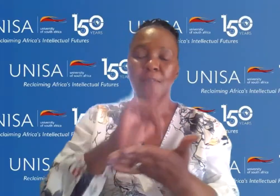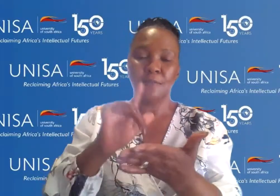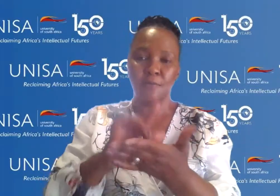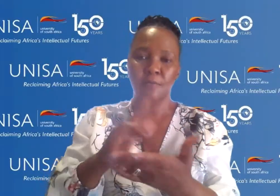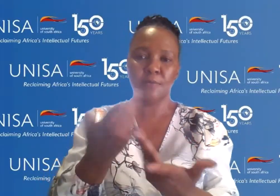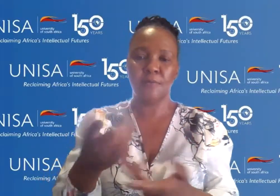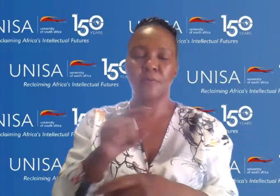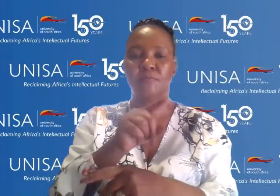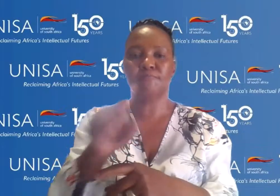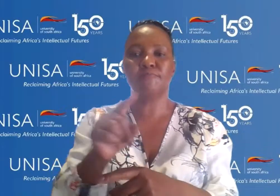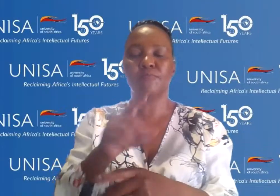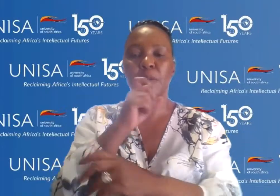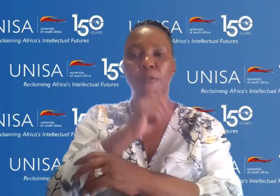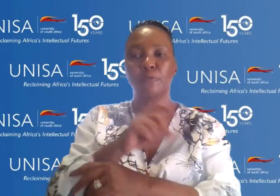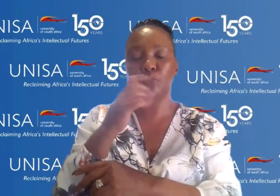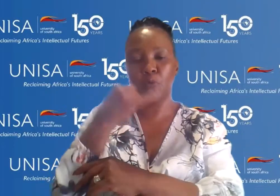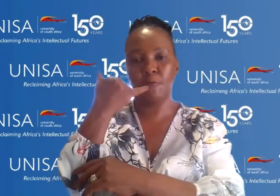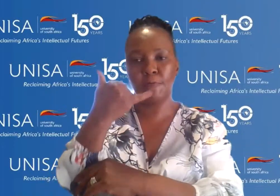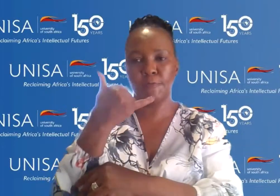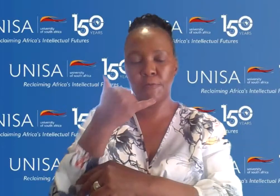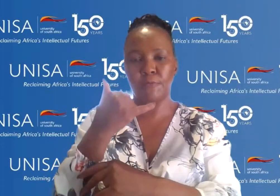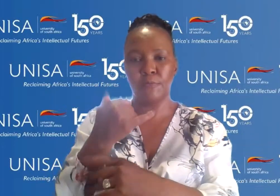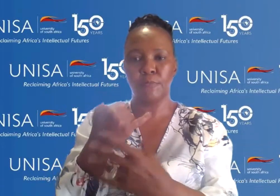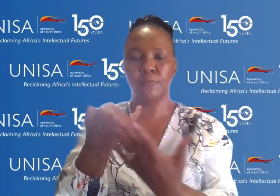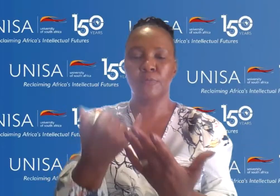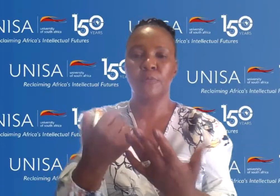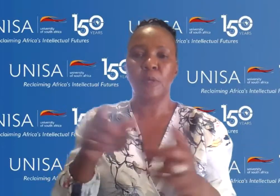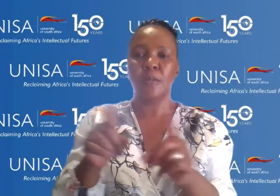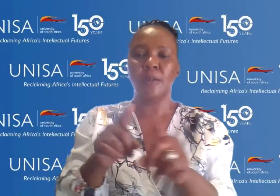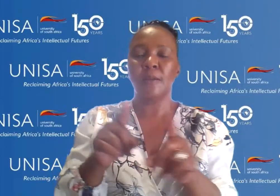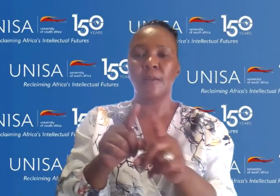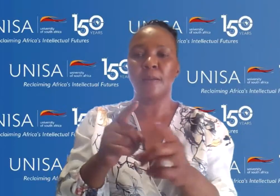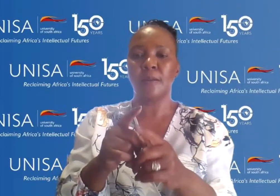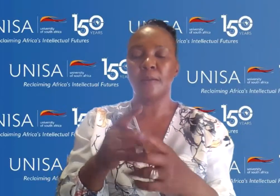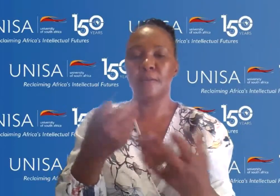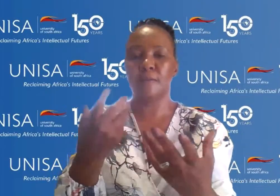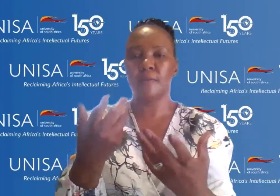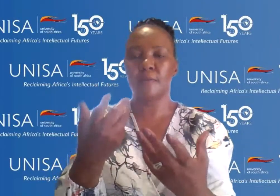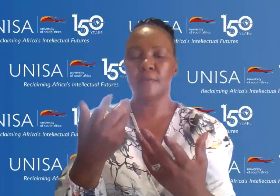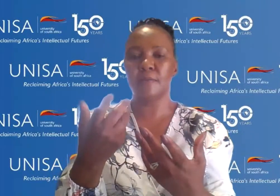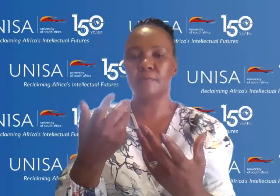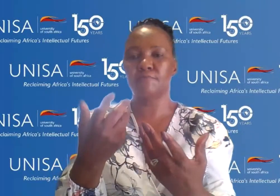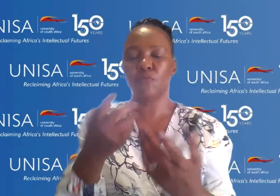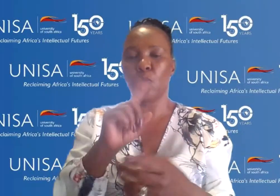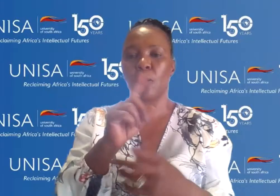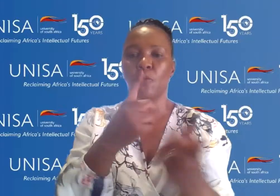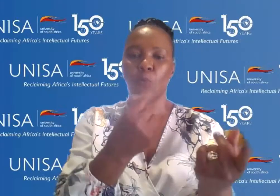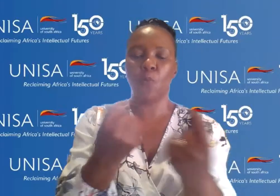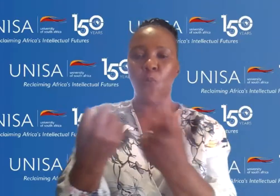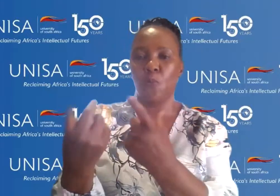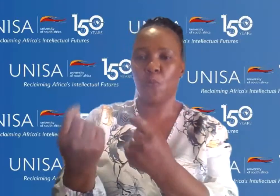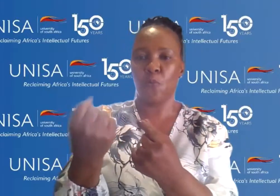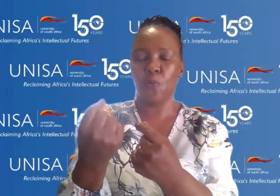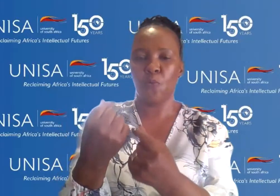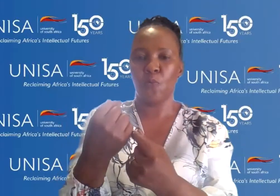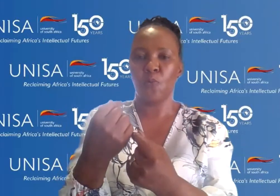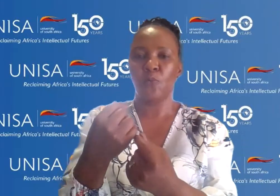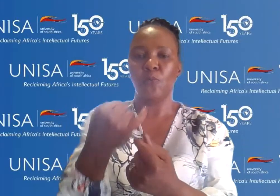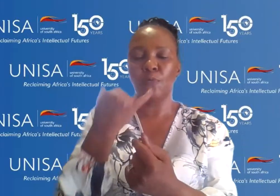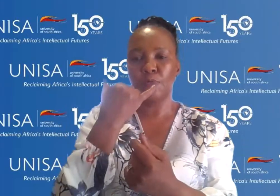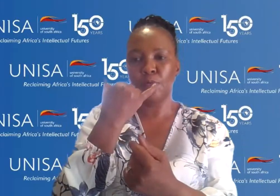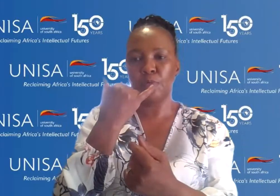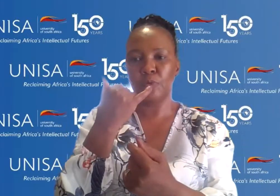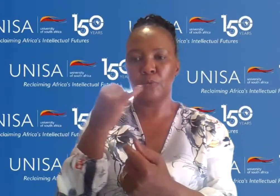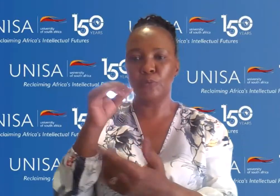your phone as a hotspot that was mentioned, what you can do is then put your phone on do not disturb, so you don't